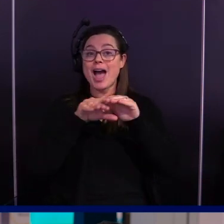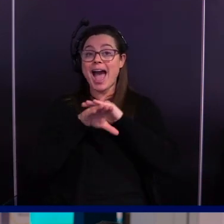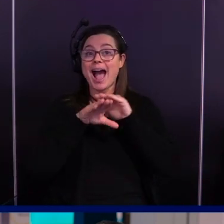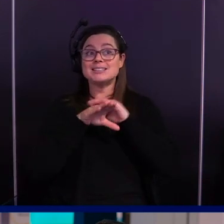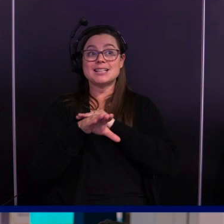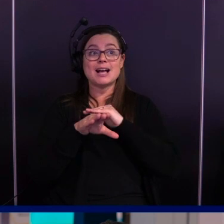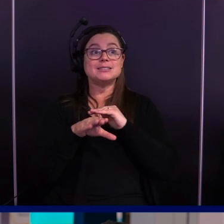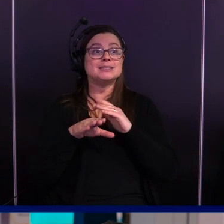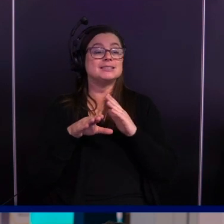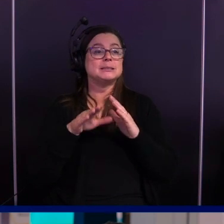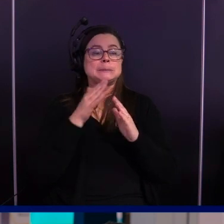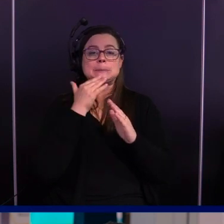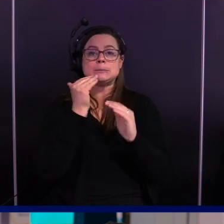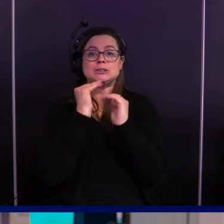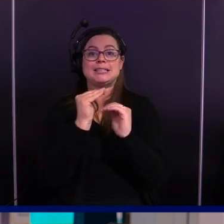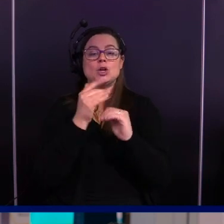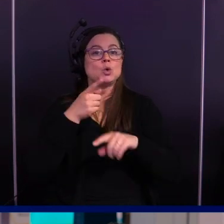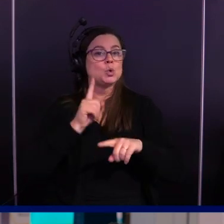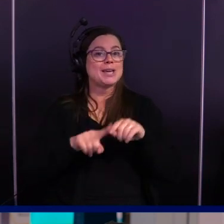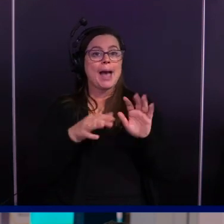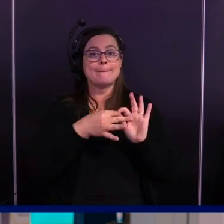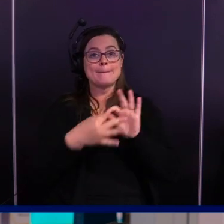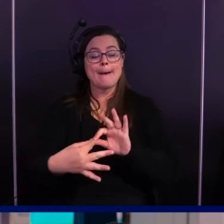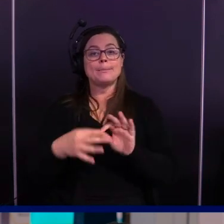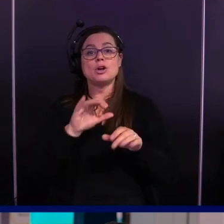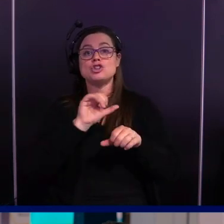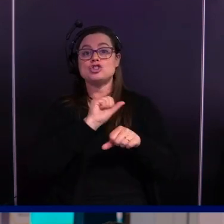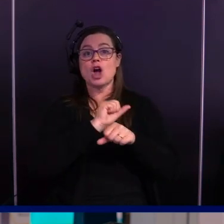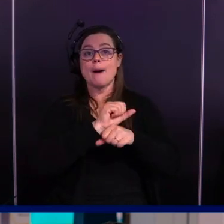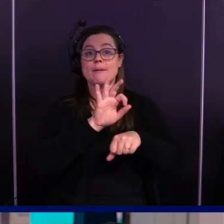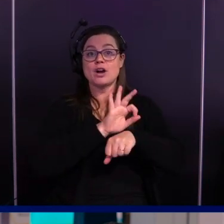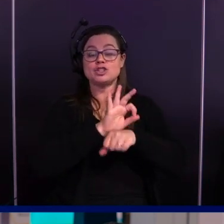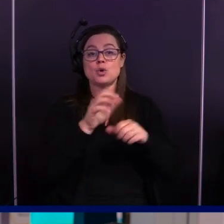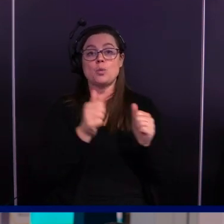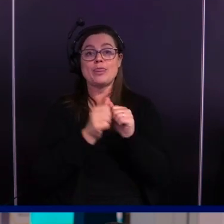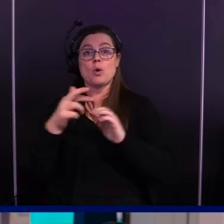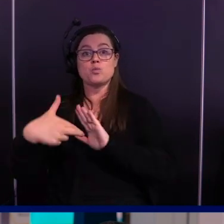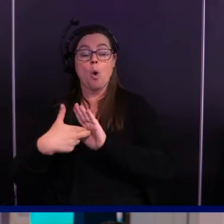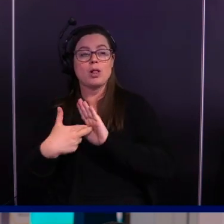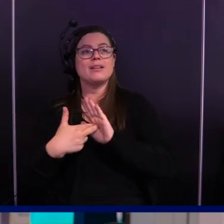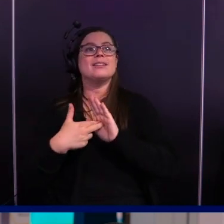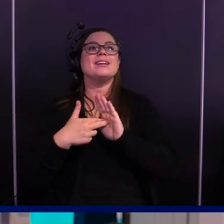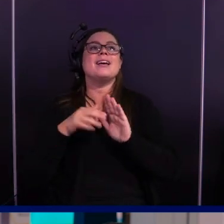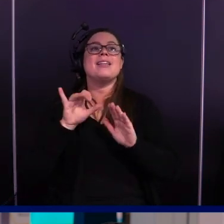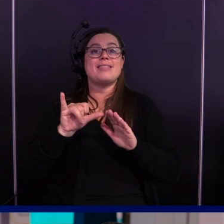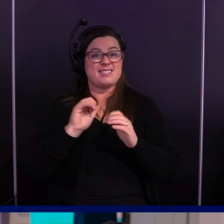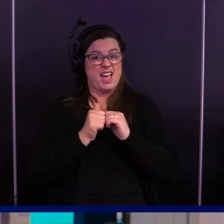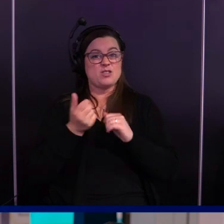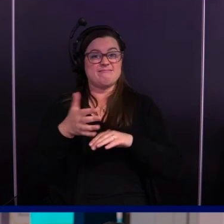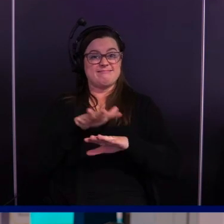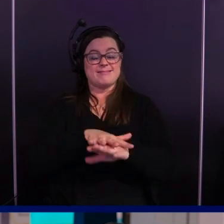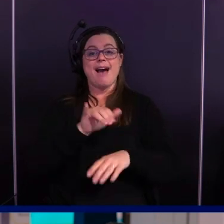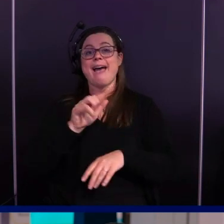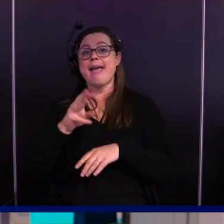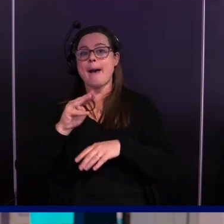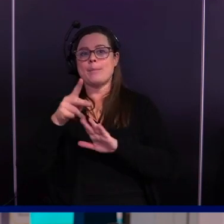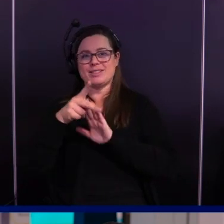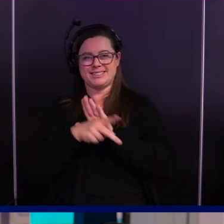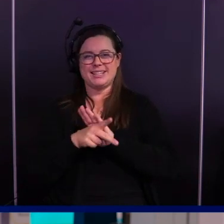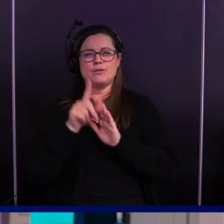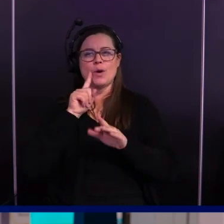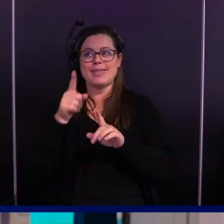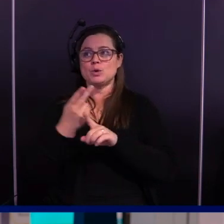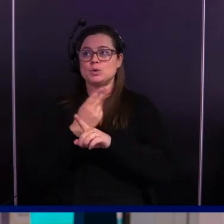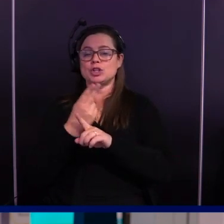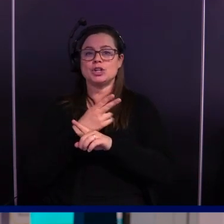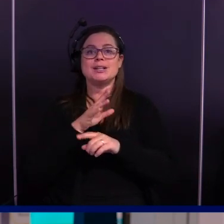You cannot map with a job function and a role. That is the reason you create an IAM user and then provide IAM policies, right, based on